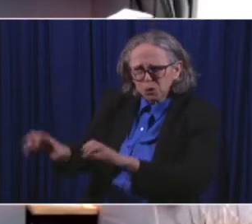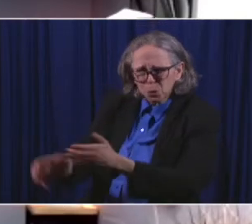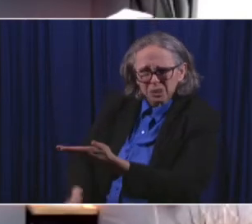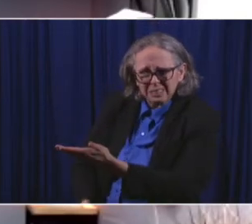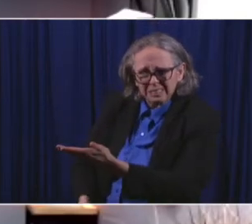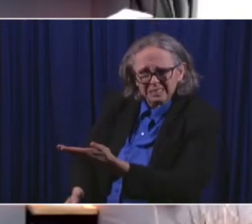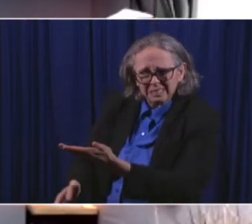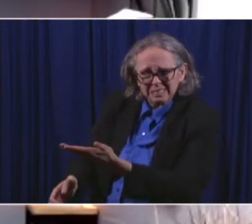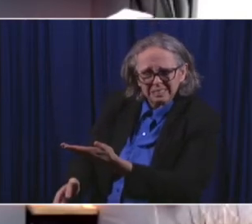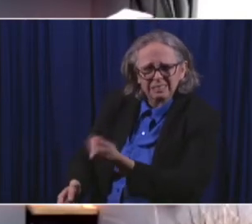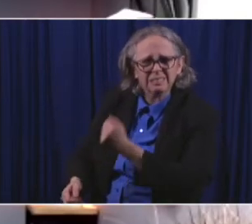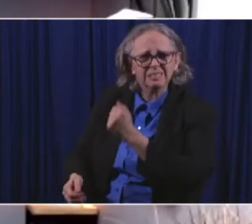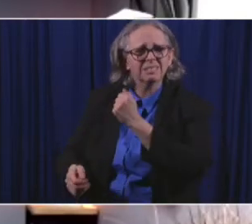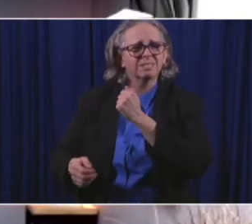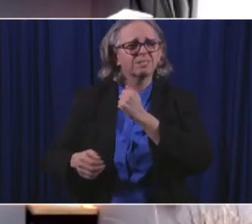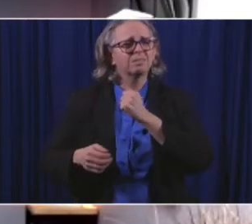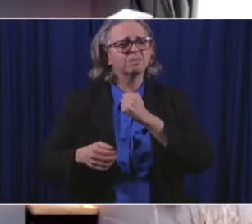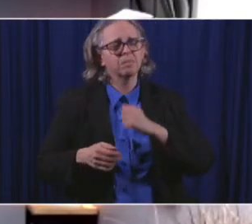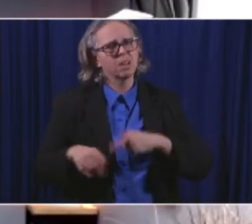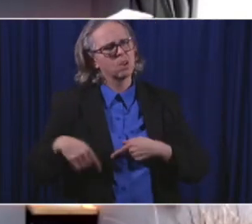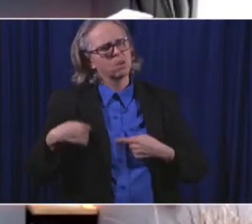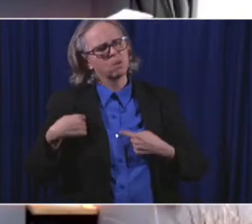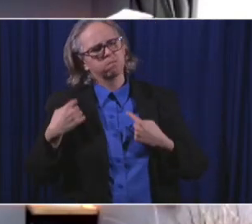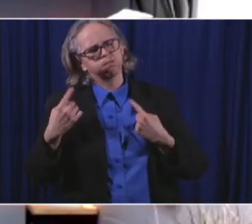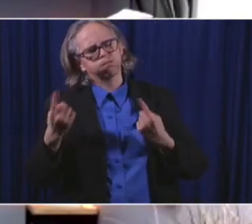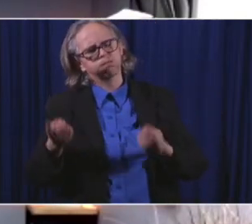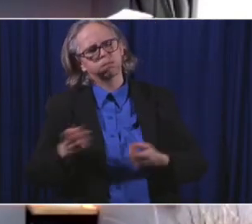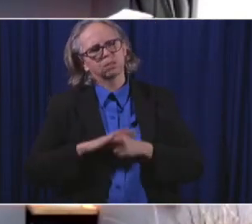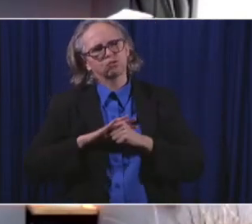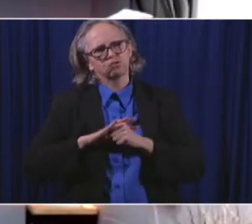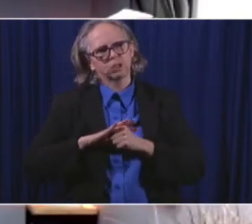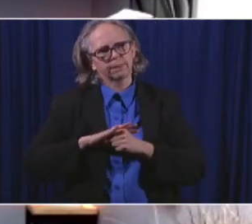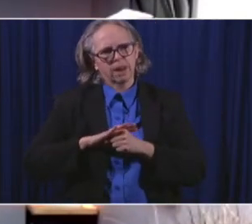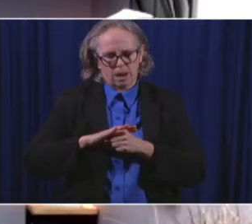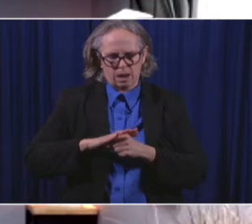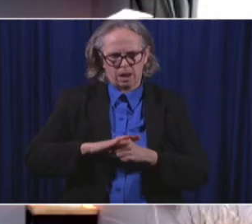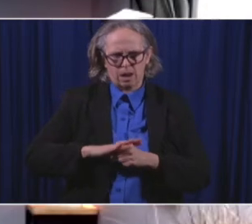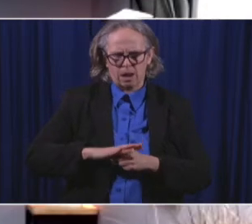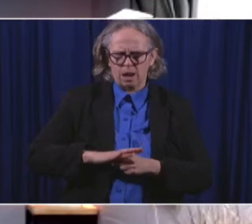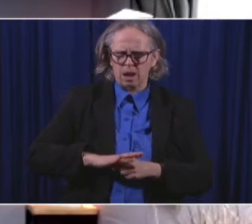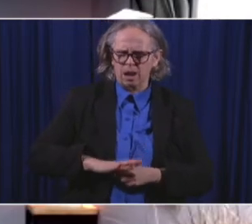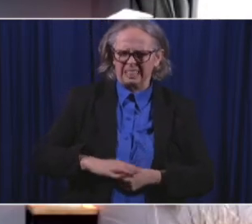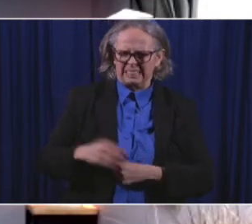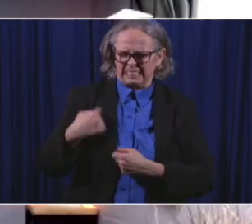extremely stressful. It's definitely been a long 10 months here.